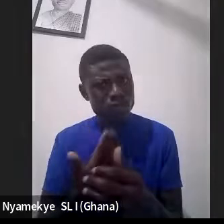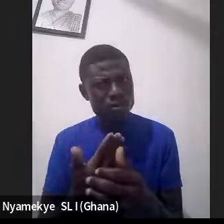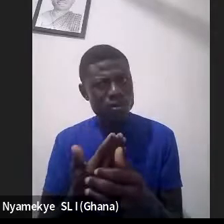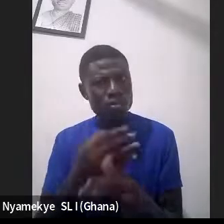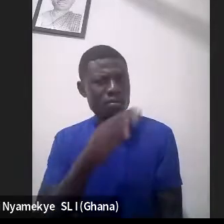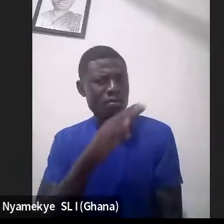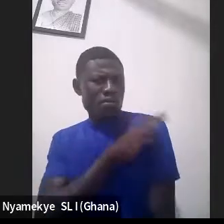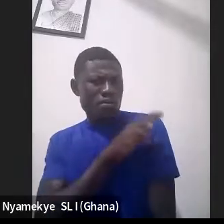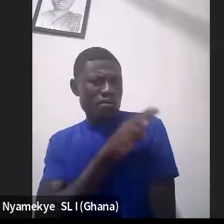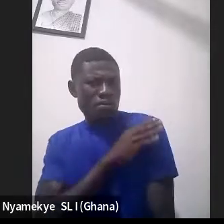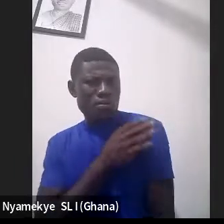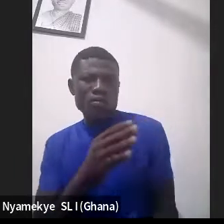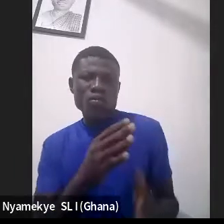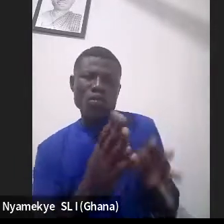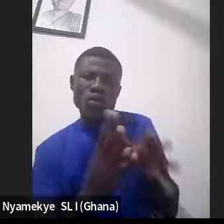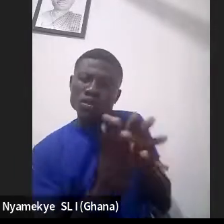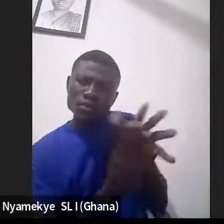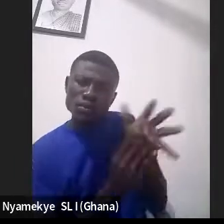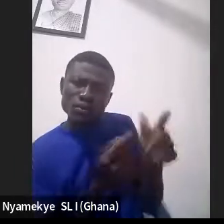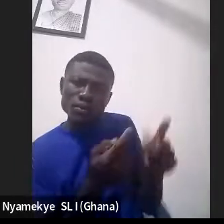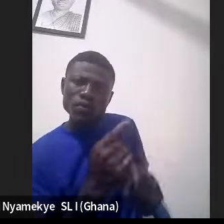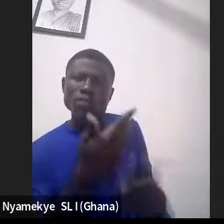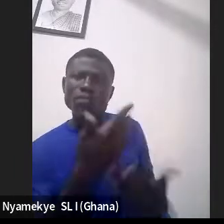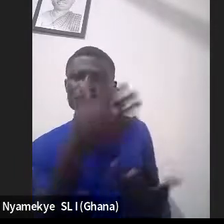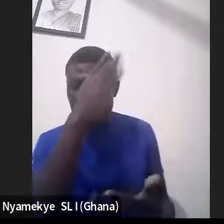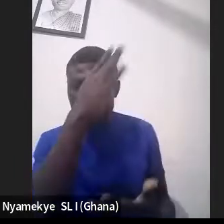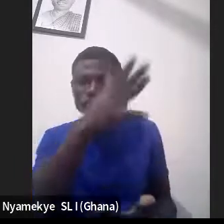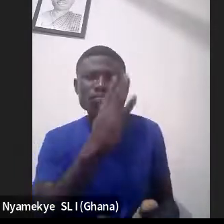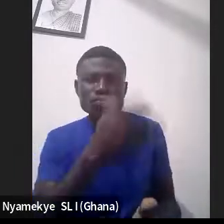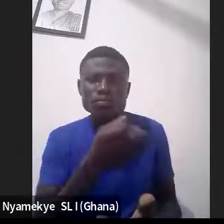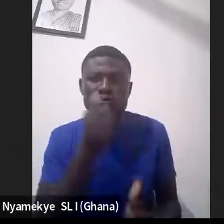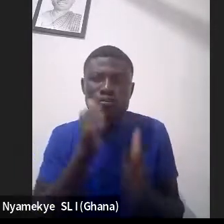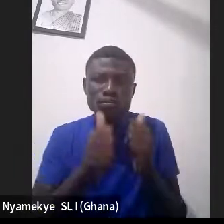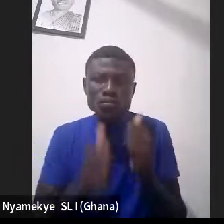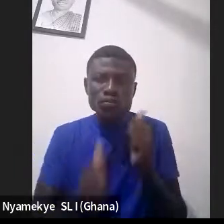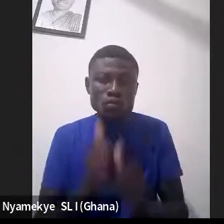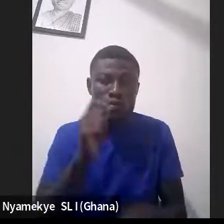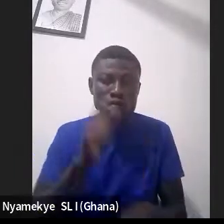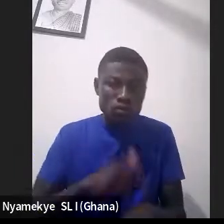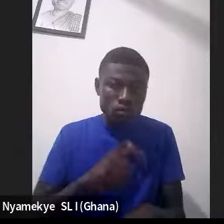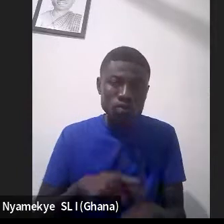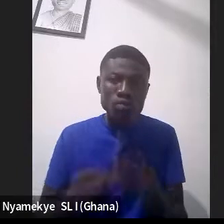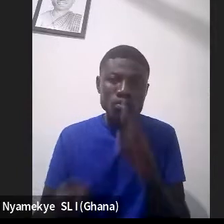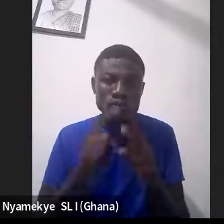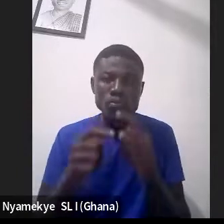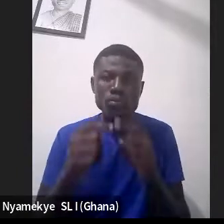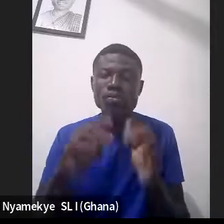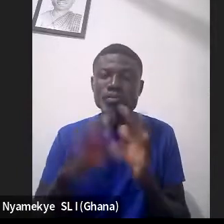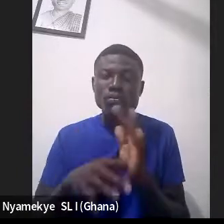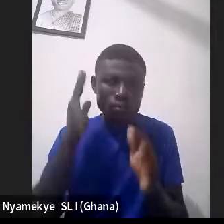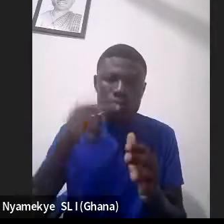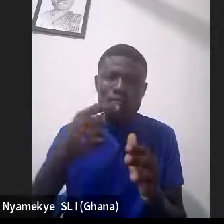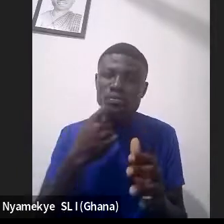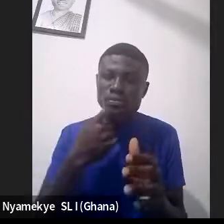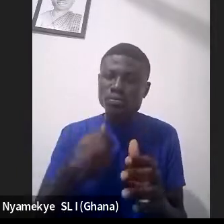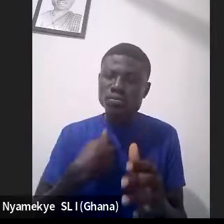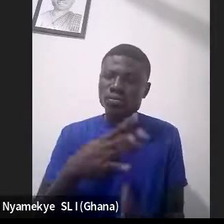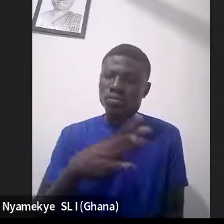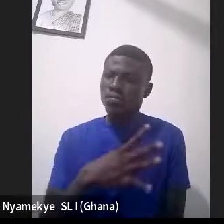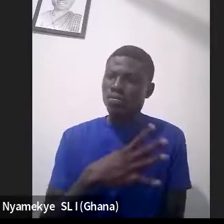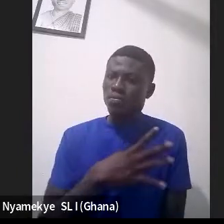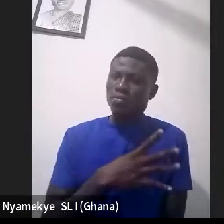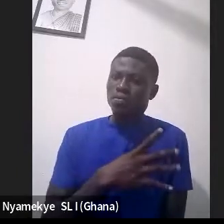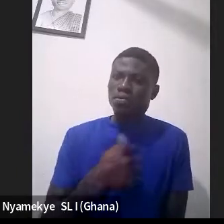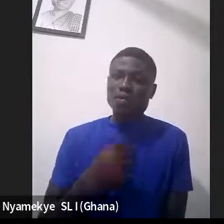Benjamin got this from? Because most of the time, the parents I speak to will tell you, I'm fine. I was like a